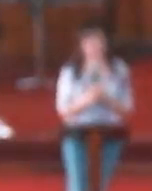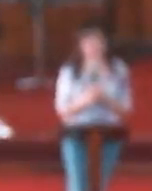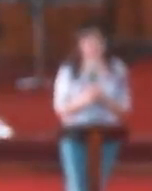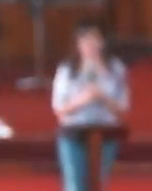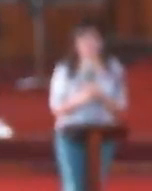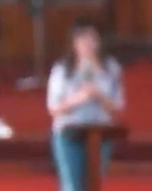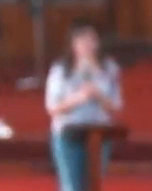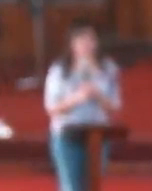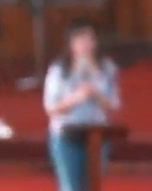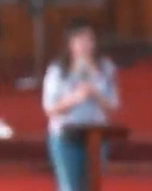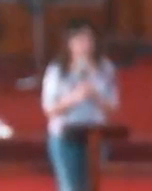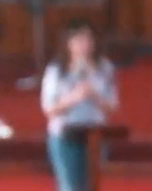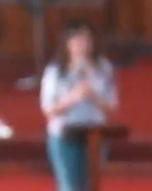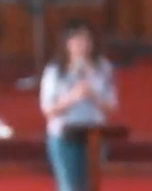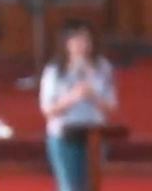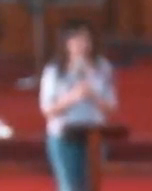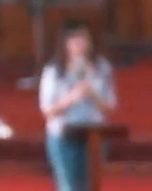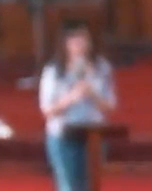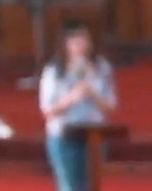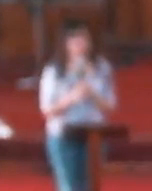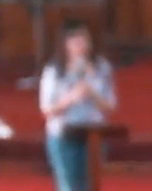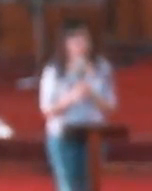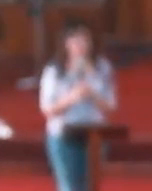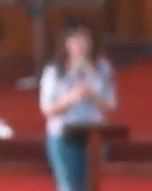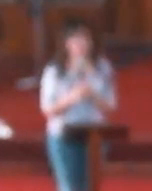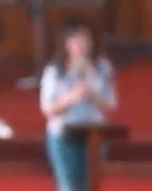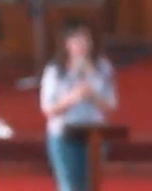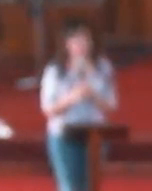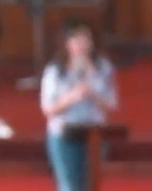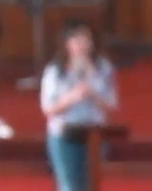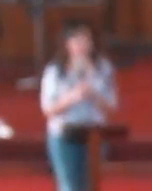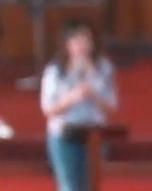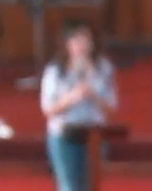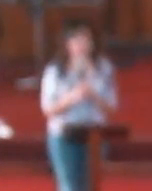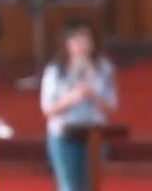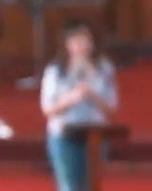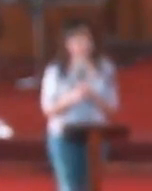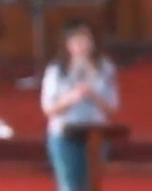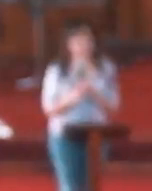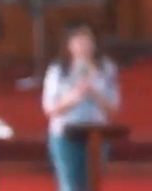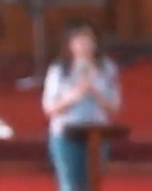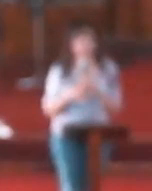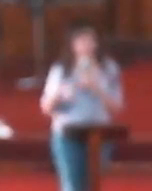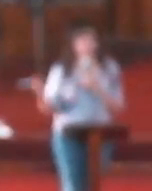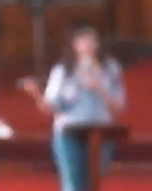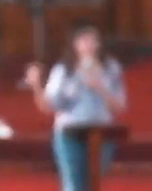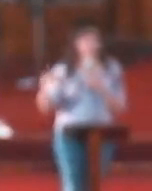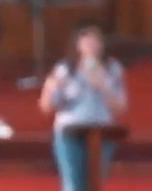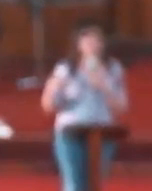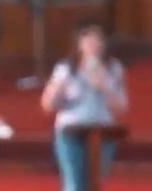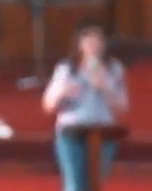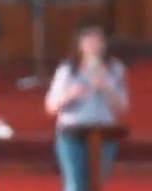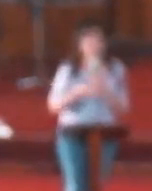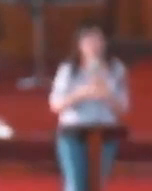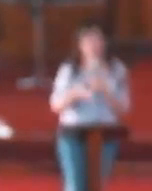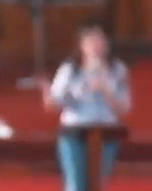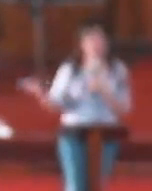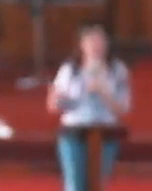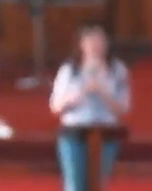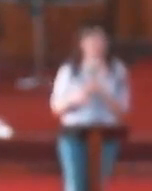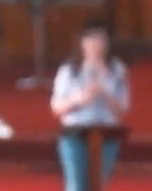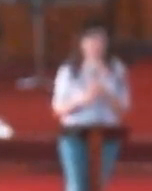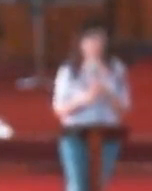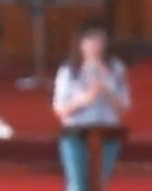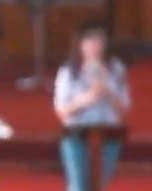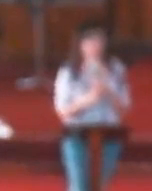No necesariamente lo que Dios le dice a Ezequiel, yo lo puedo recetar así nomás. What the Lord told to Ezekiel, I just can't pass it